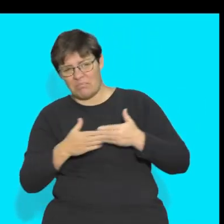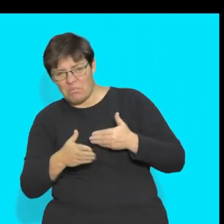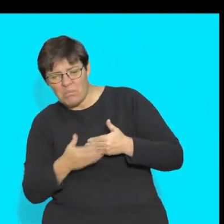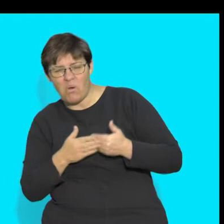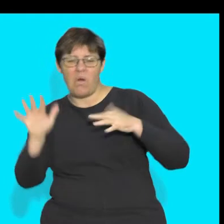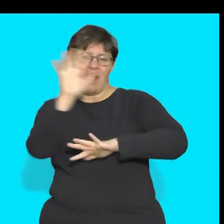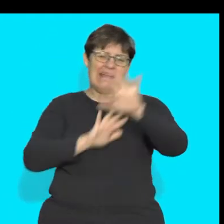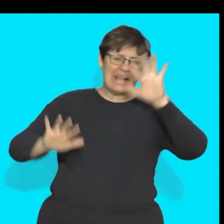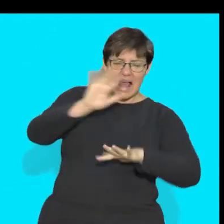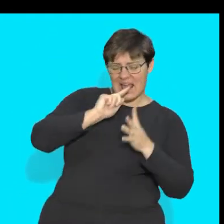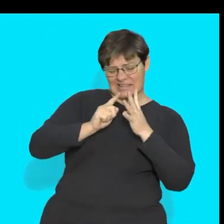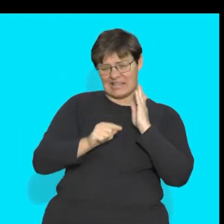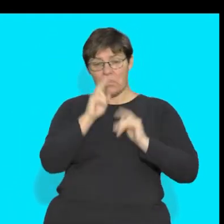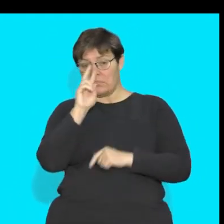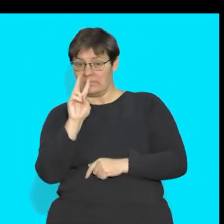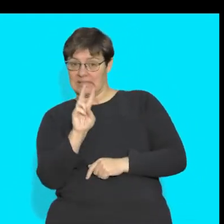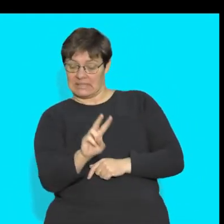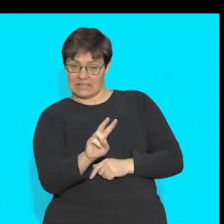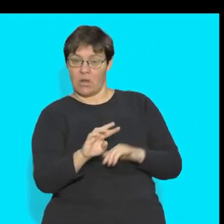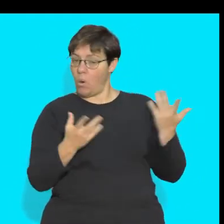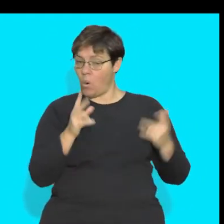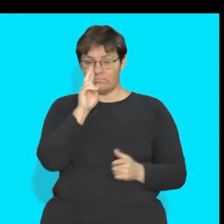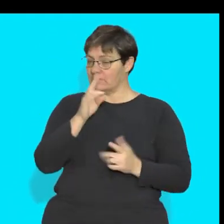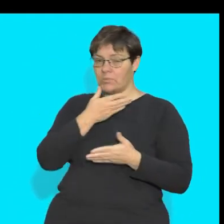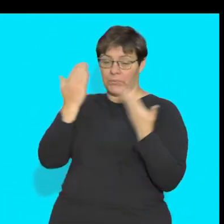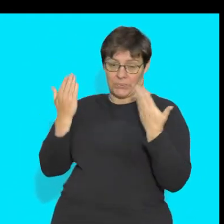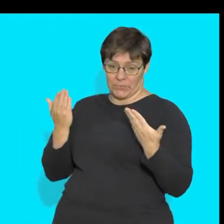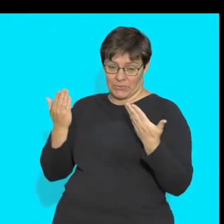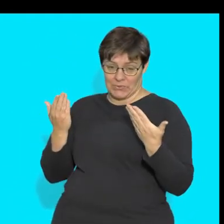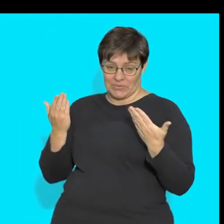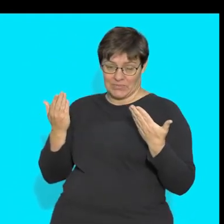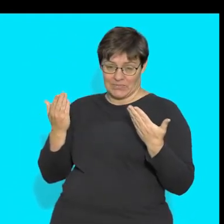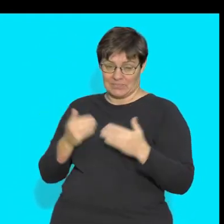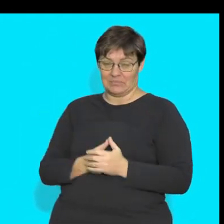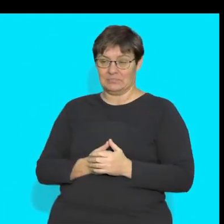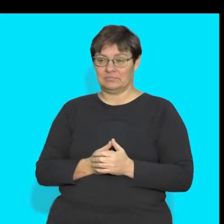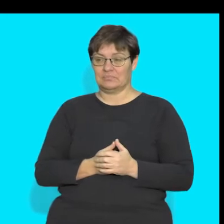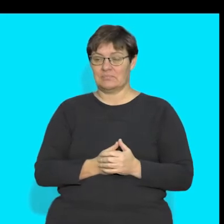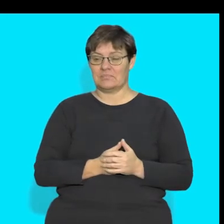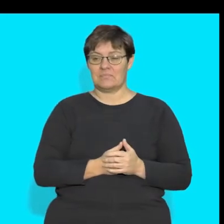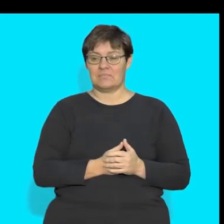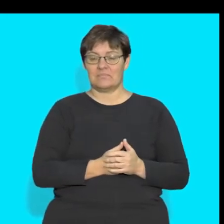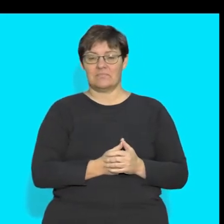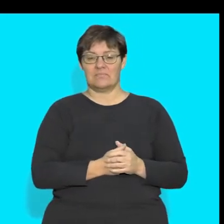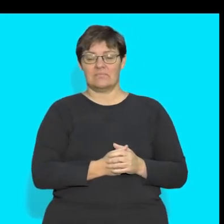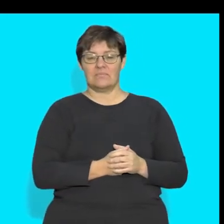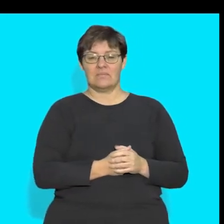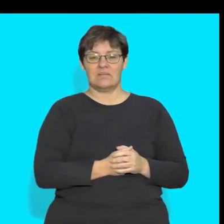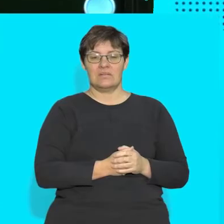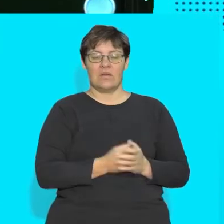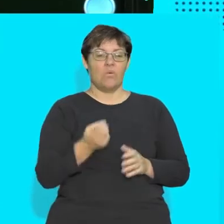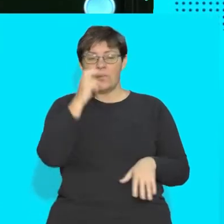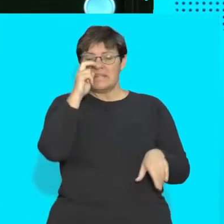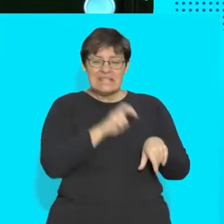the more colors we either see or don't see, okay? So what